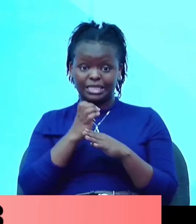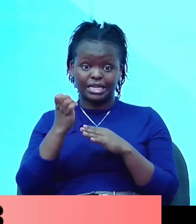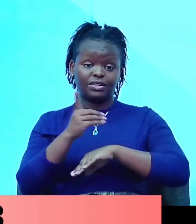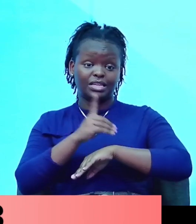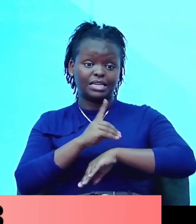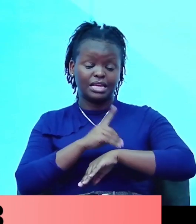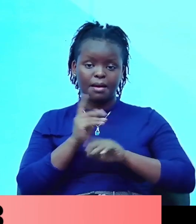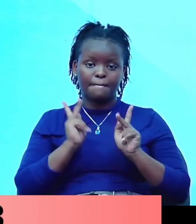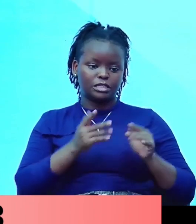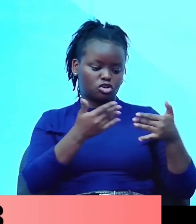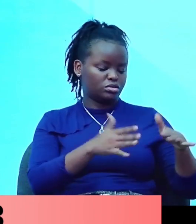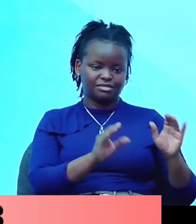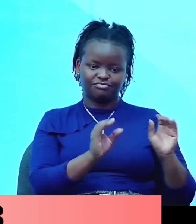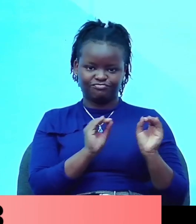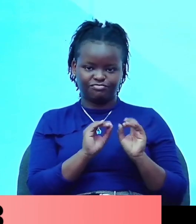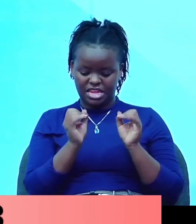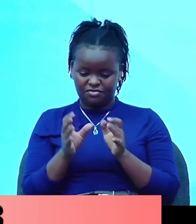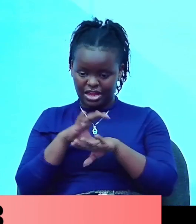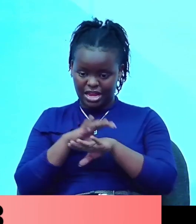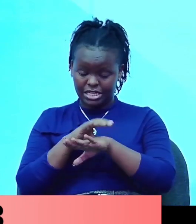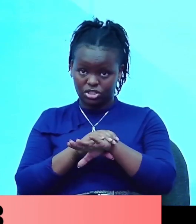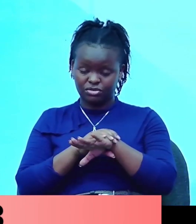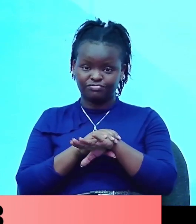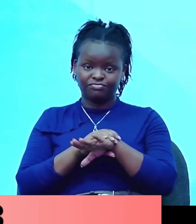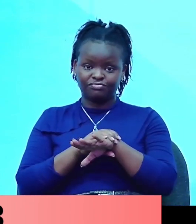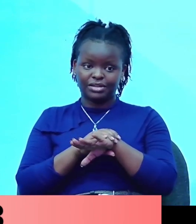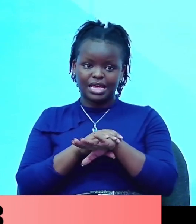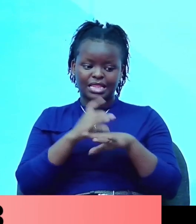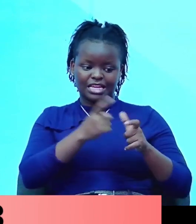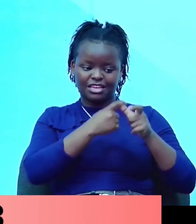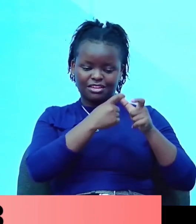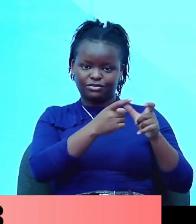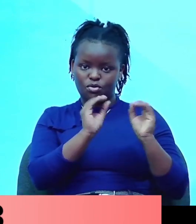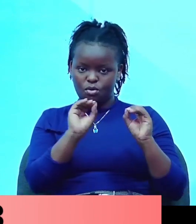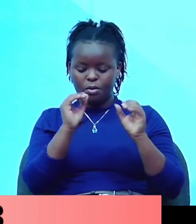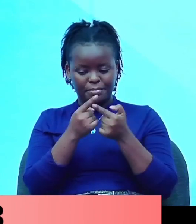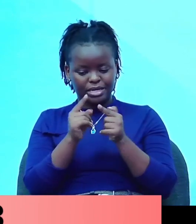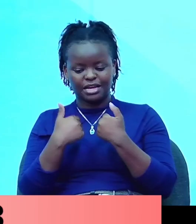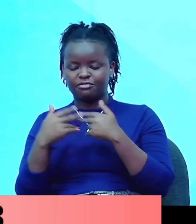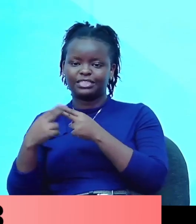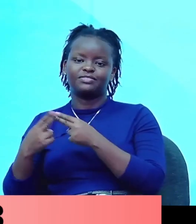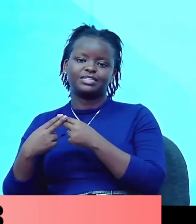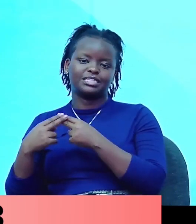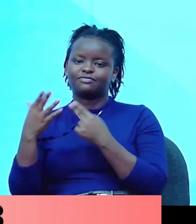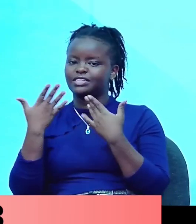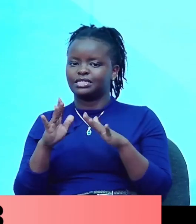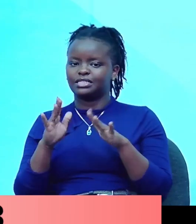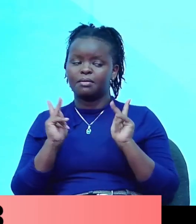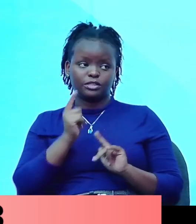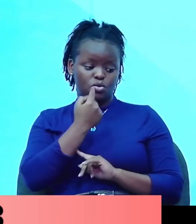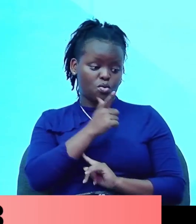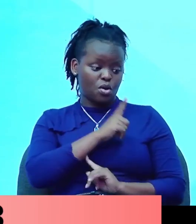losing. Exactly. Because even though you don't get the grand prize, you've already made some savings, isn't it? Right. But for the one who's lucky, they will get the grand